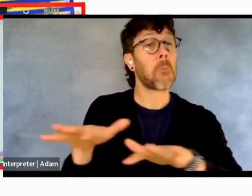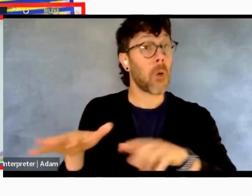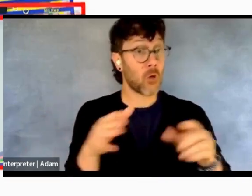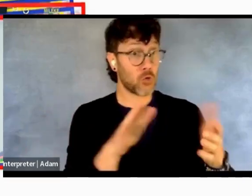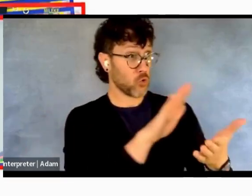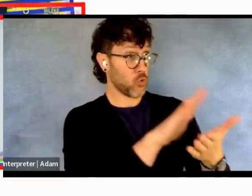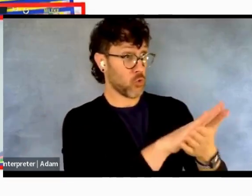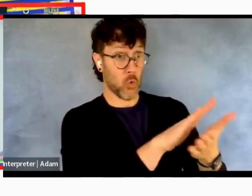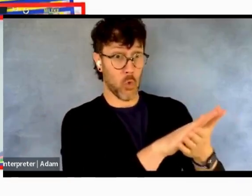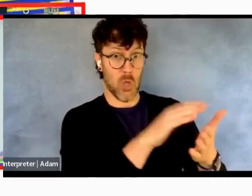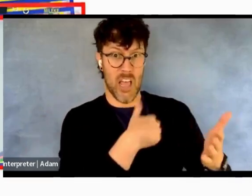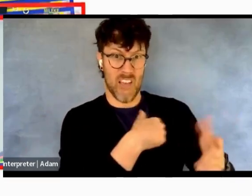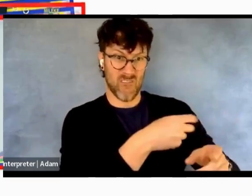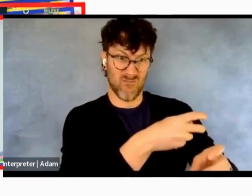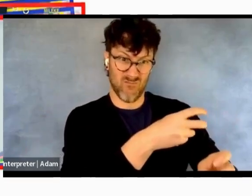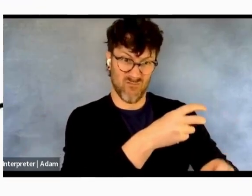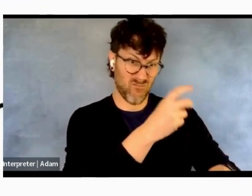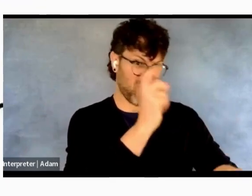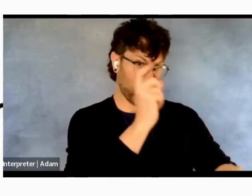at school.